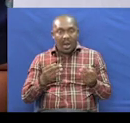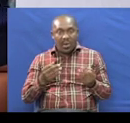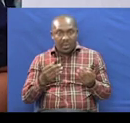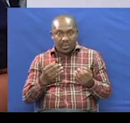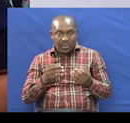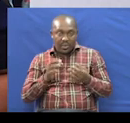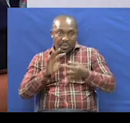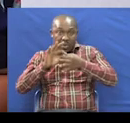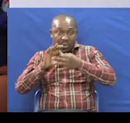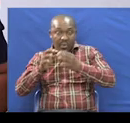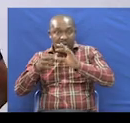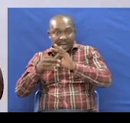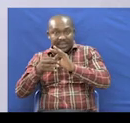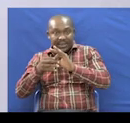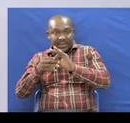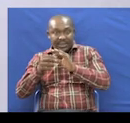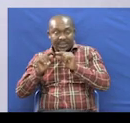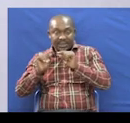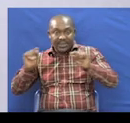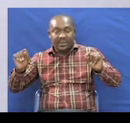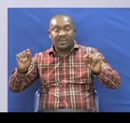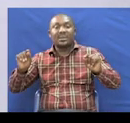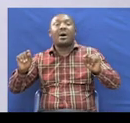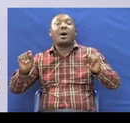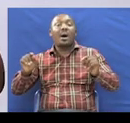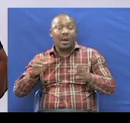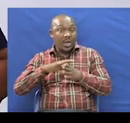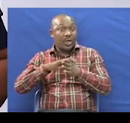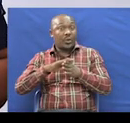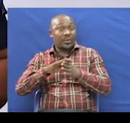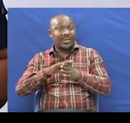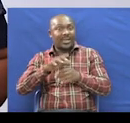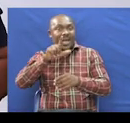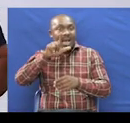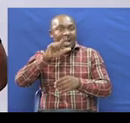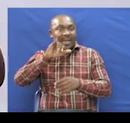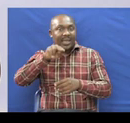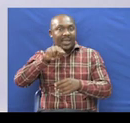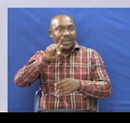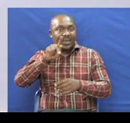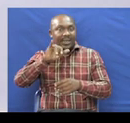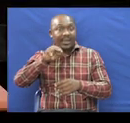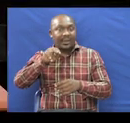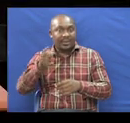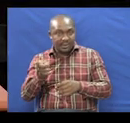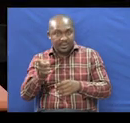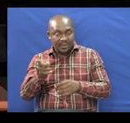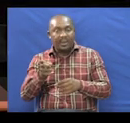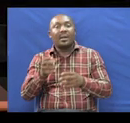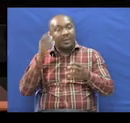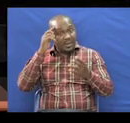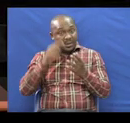sentences? We organize sentences using linking words. The linking words are like